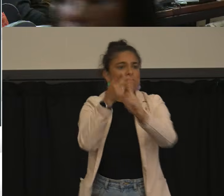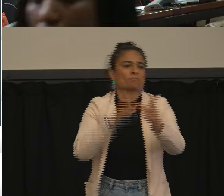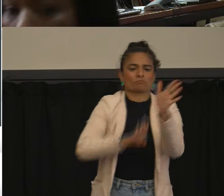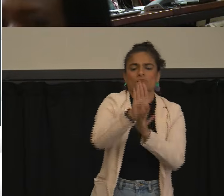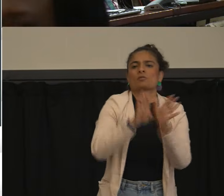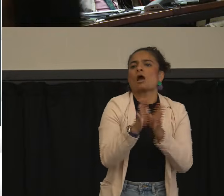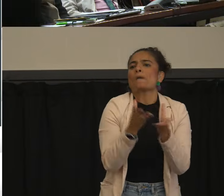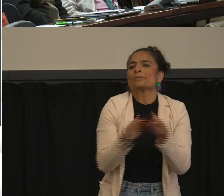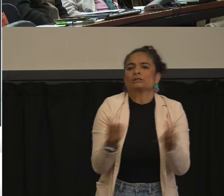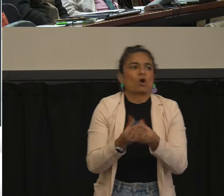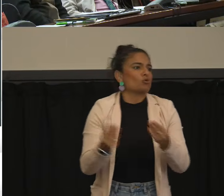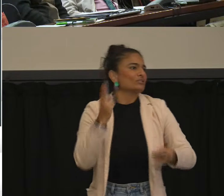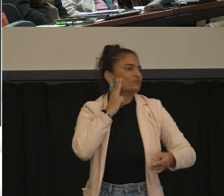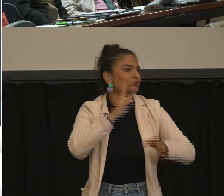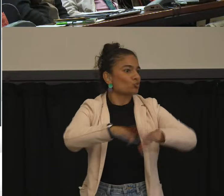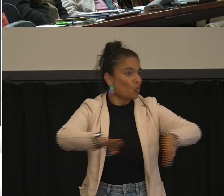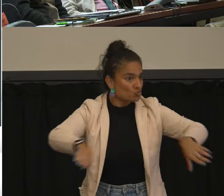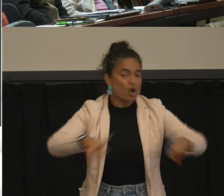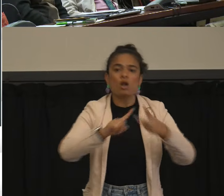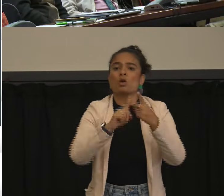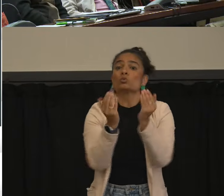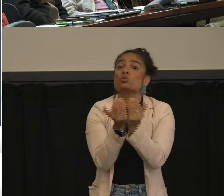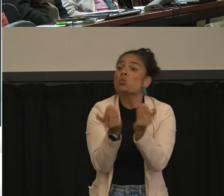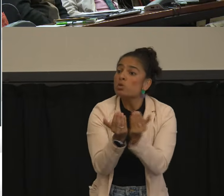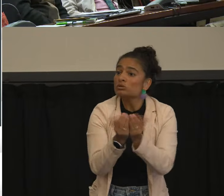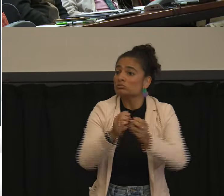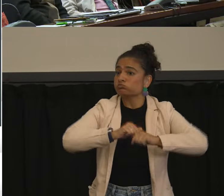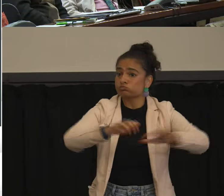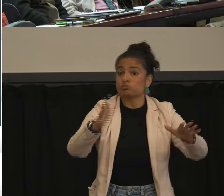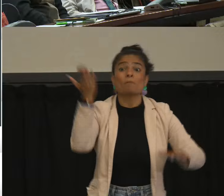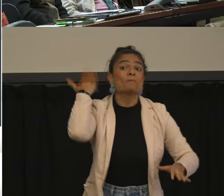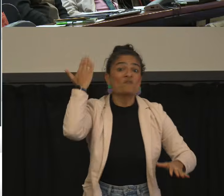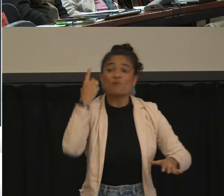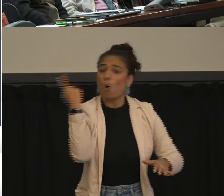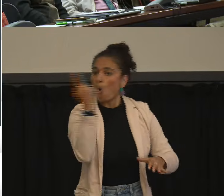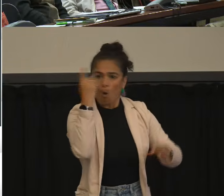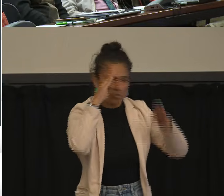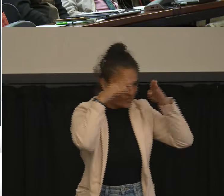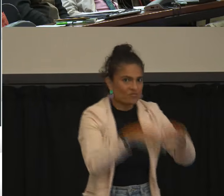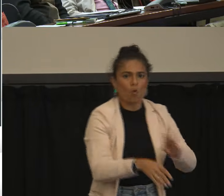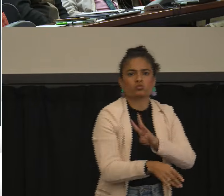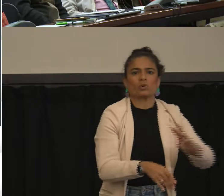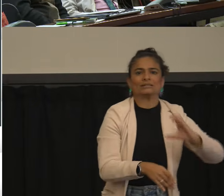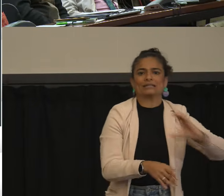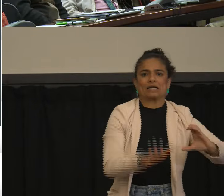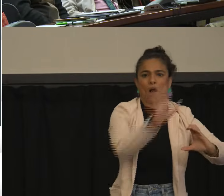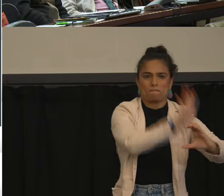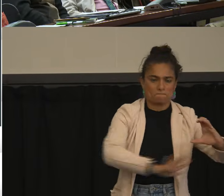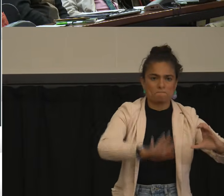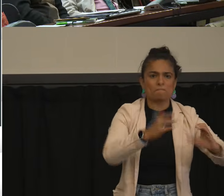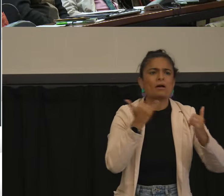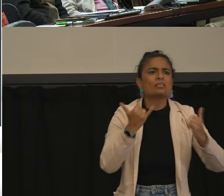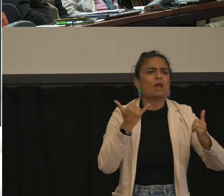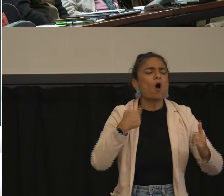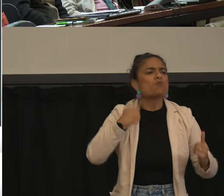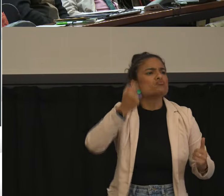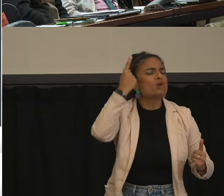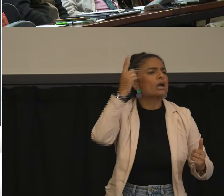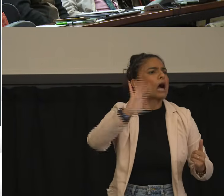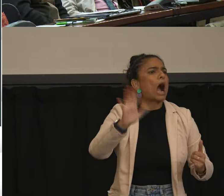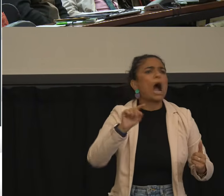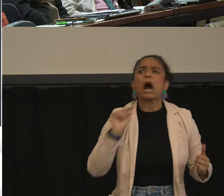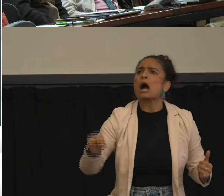person to a group of people. And our aim is to develop sign language material for the children in the deaf schools. And initially